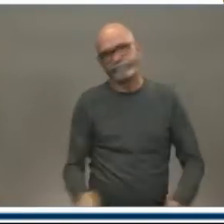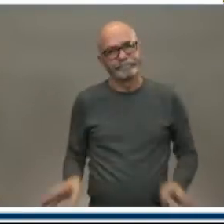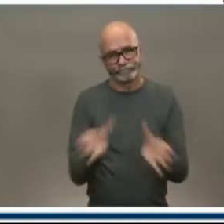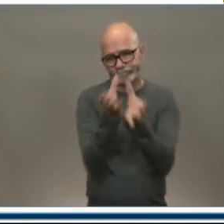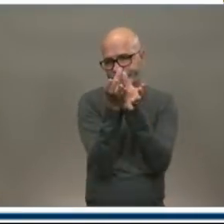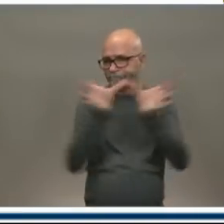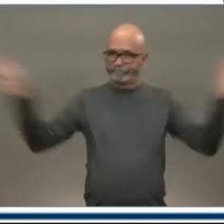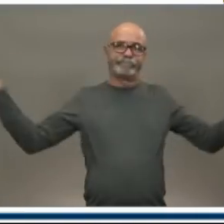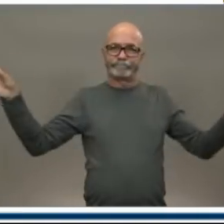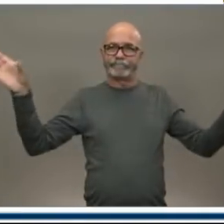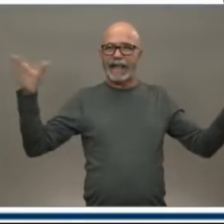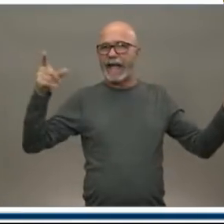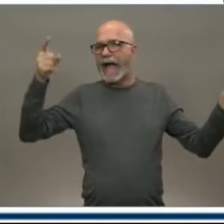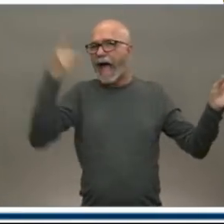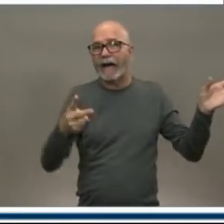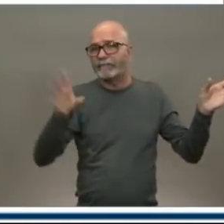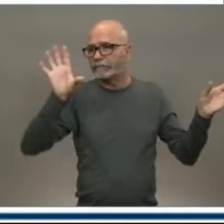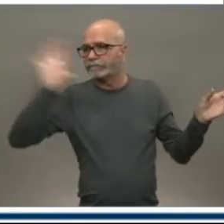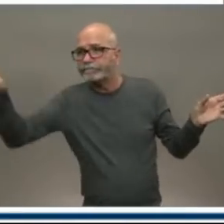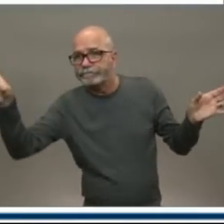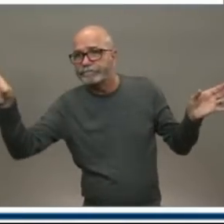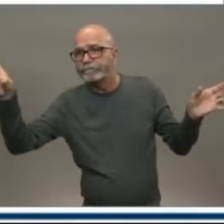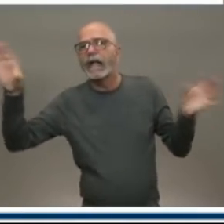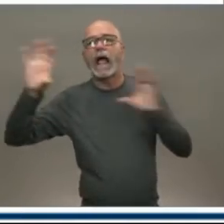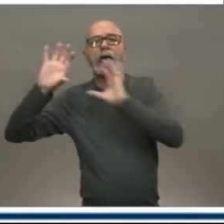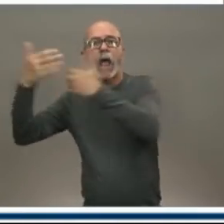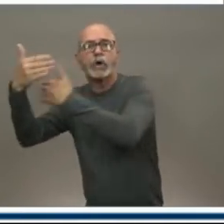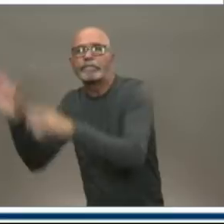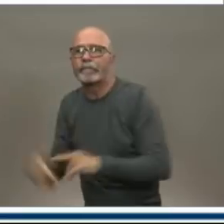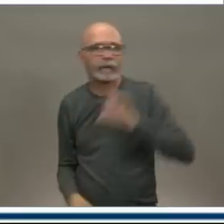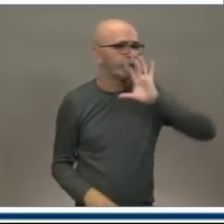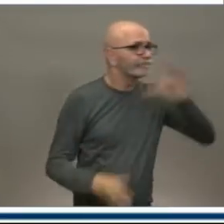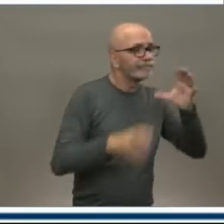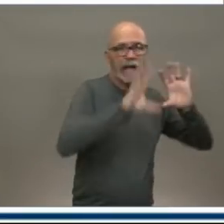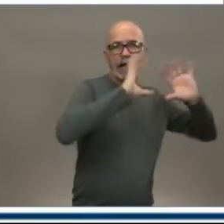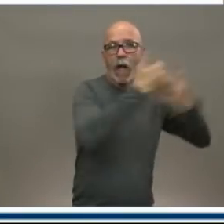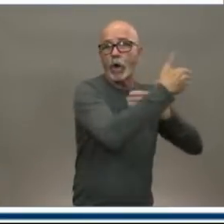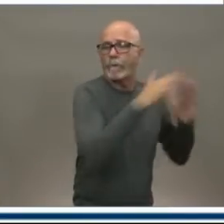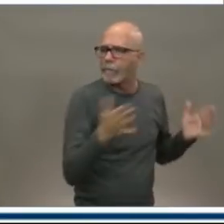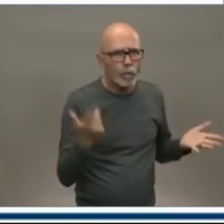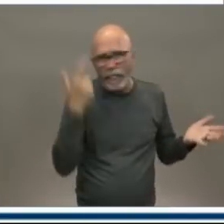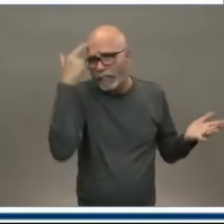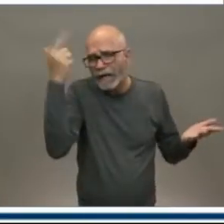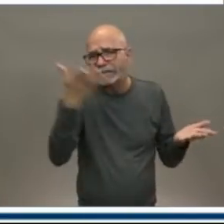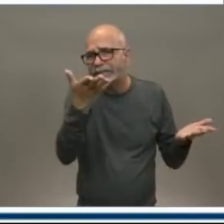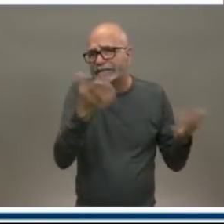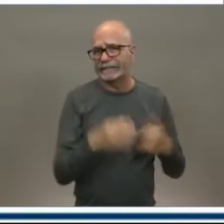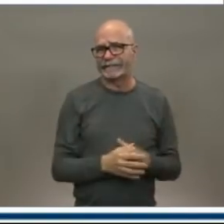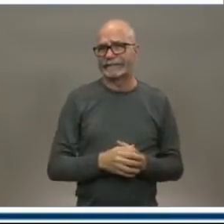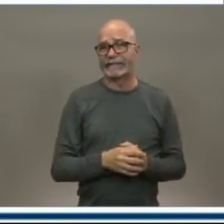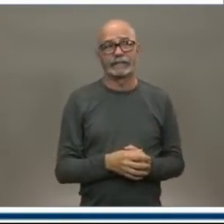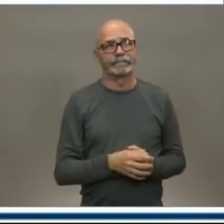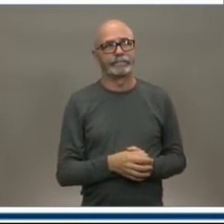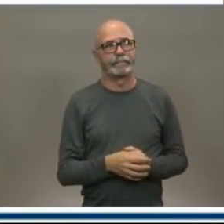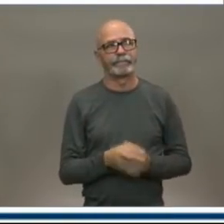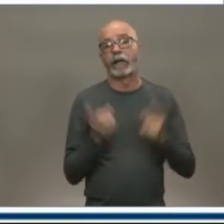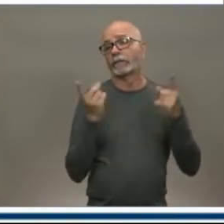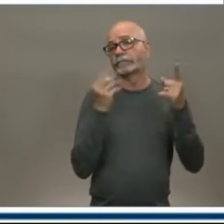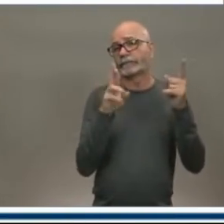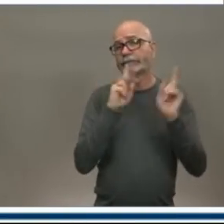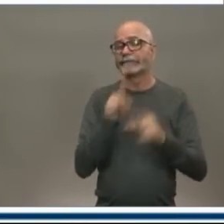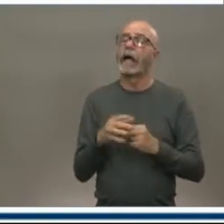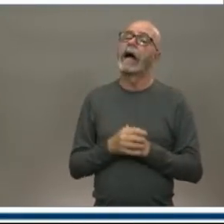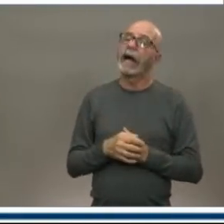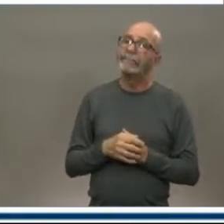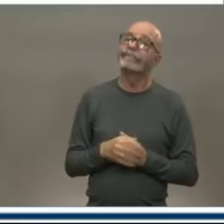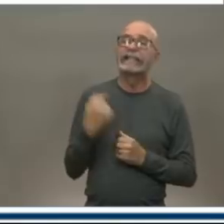I don't believe that, our model for schooling is based on what is the risk of bringing COVID into the school. And that risk right